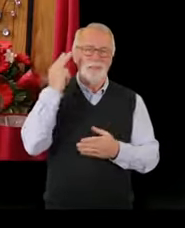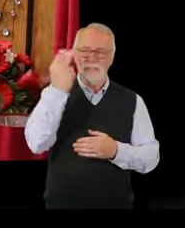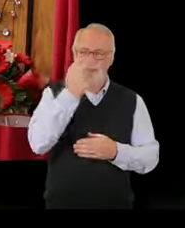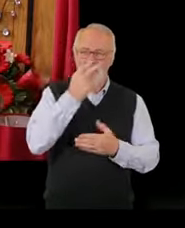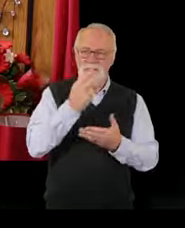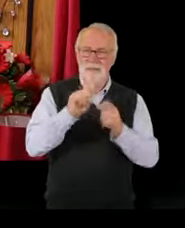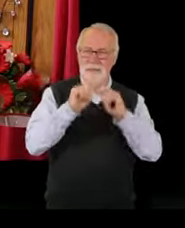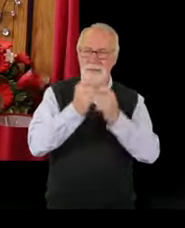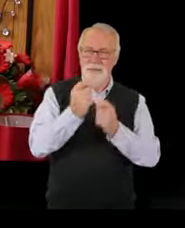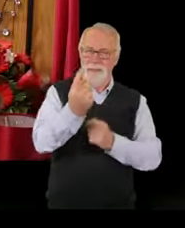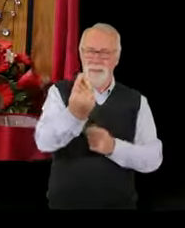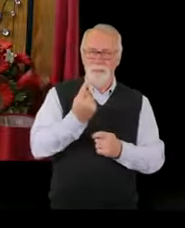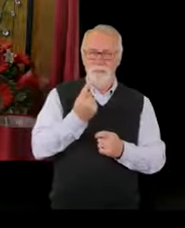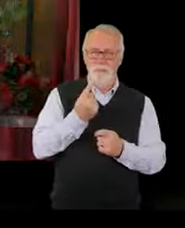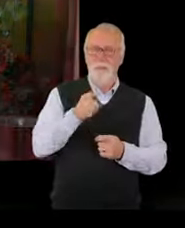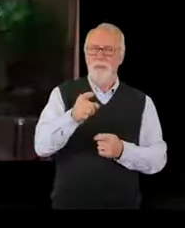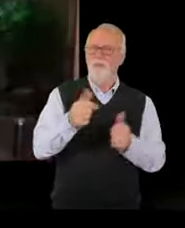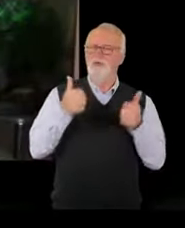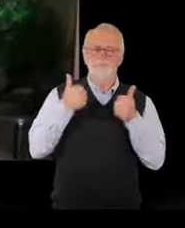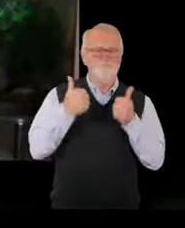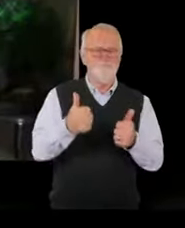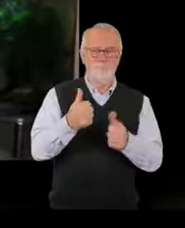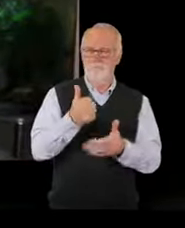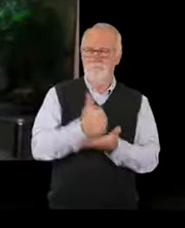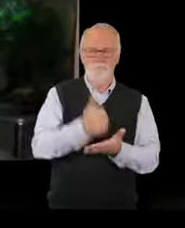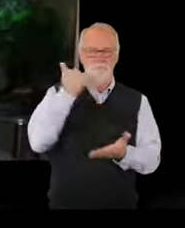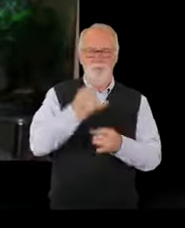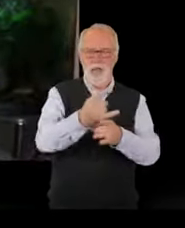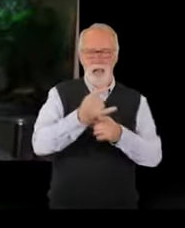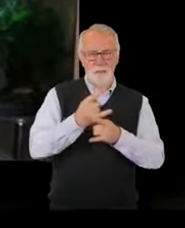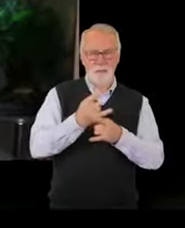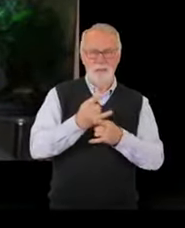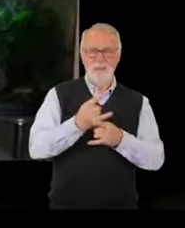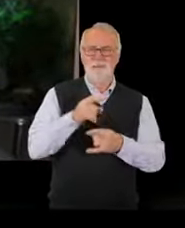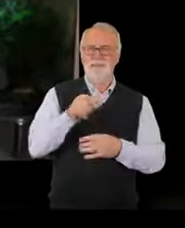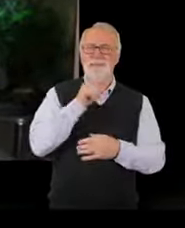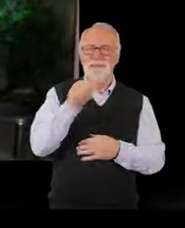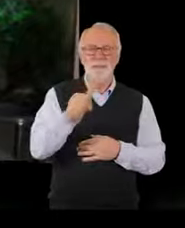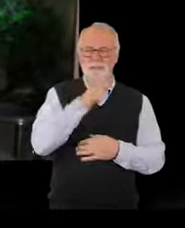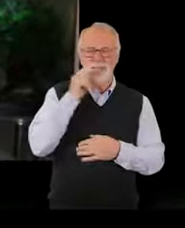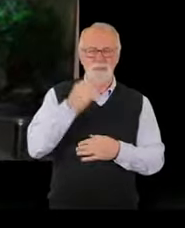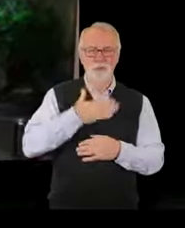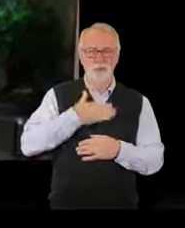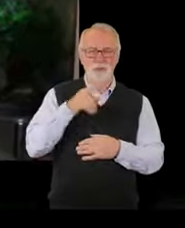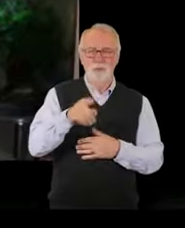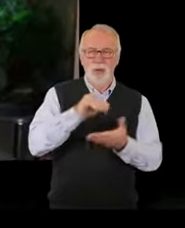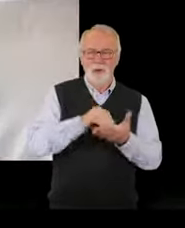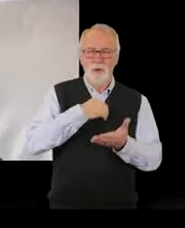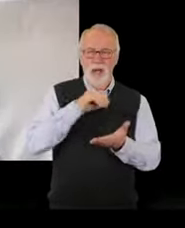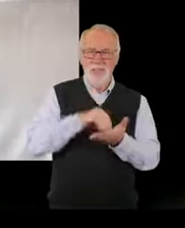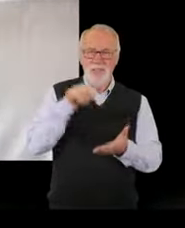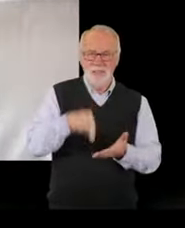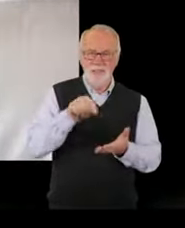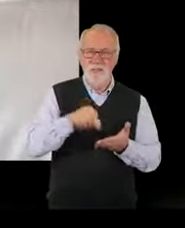didn't say to me, you have to have, you have to have. They were, would you like to try? We'll try and do this for you. And they've been absolutely tremendous.